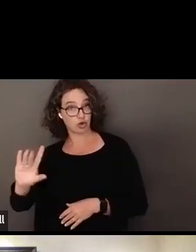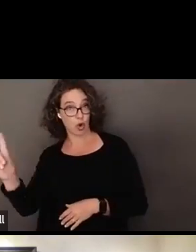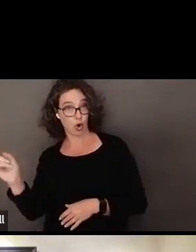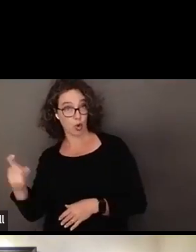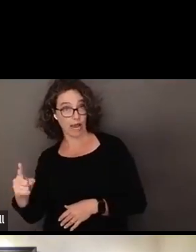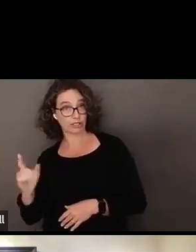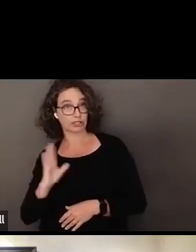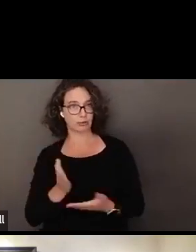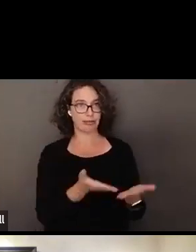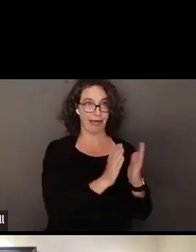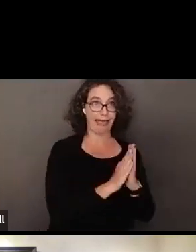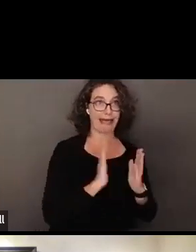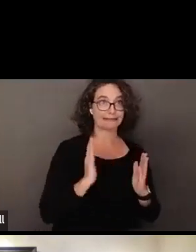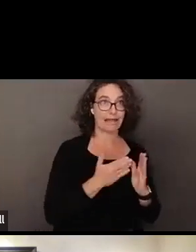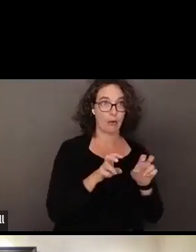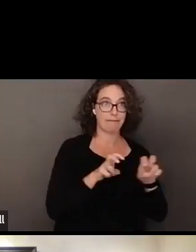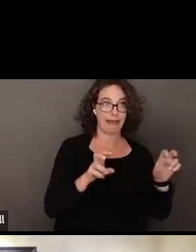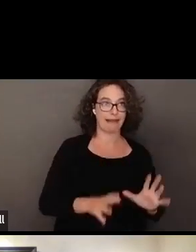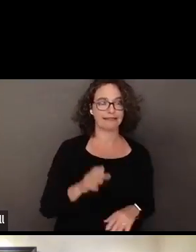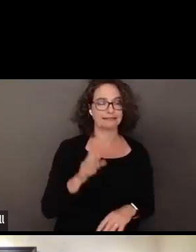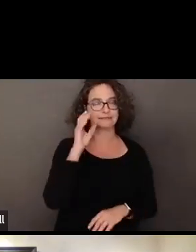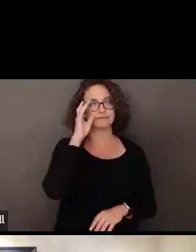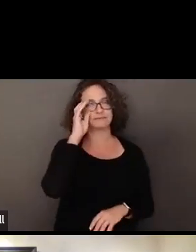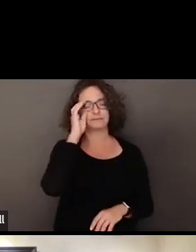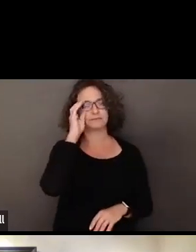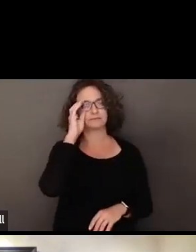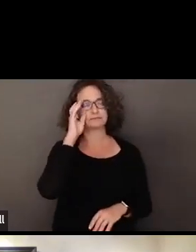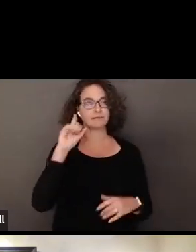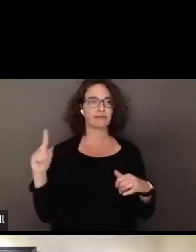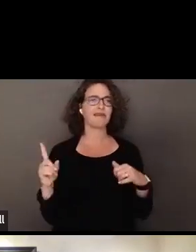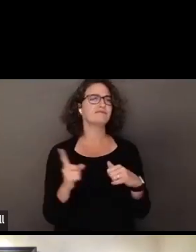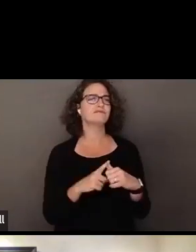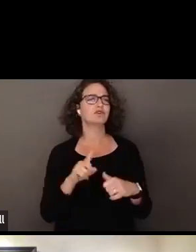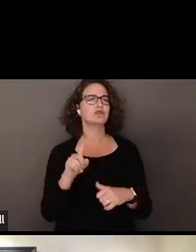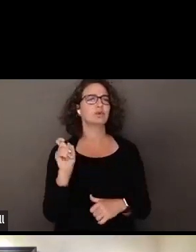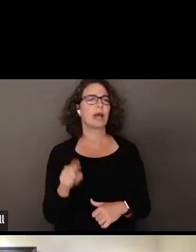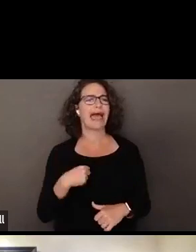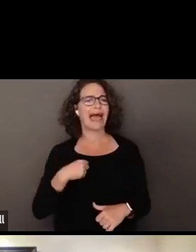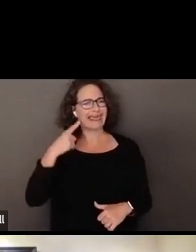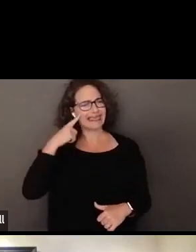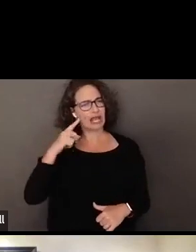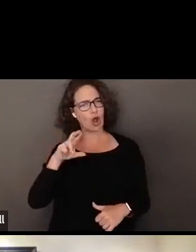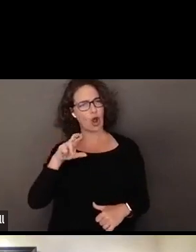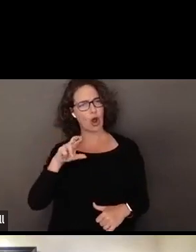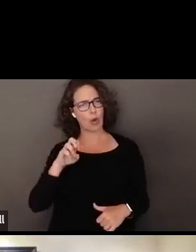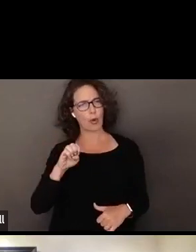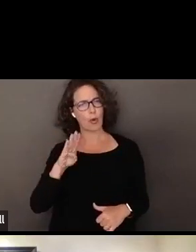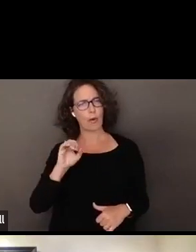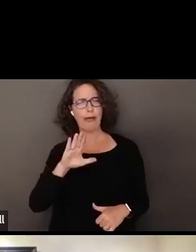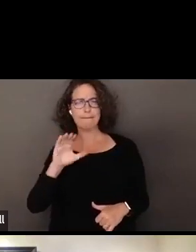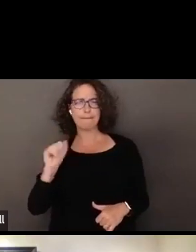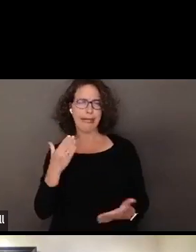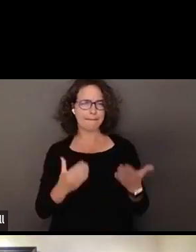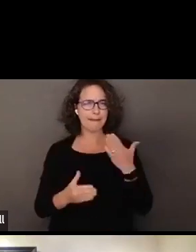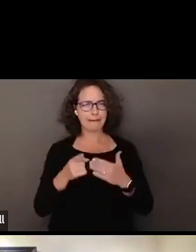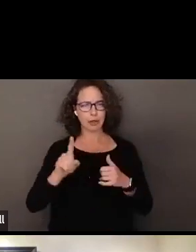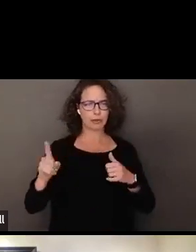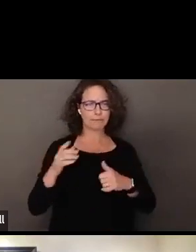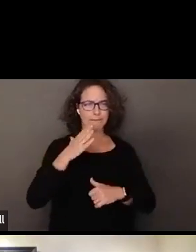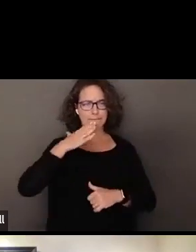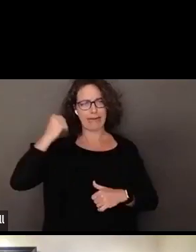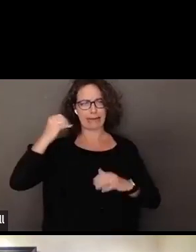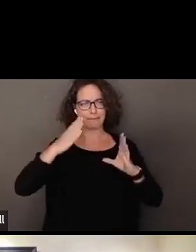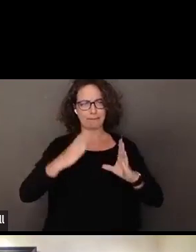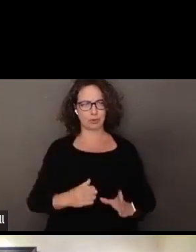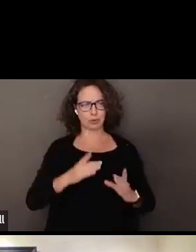our panelists. So my first question, I think Rebecca, you might be the best suited to answer this.